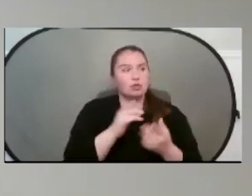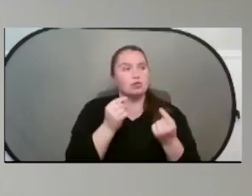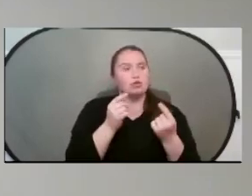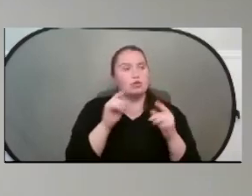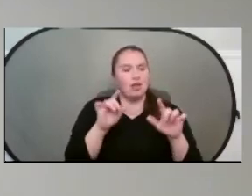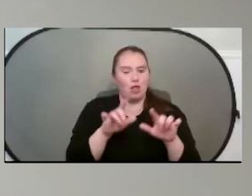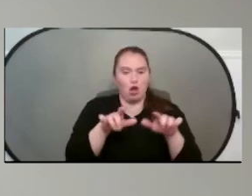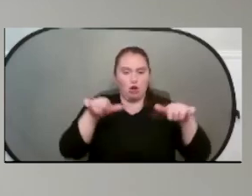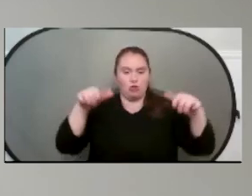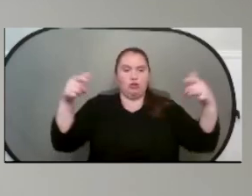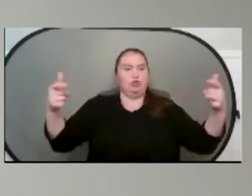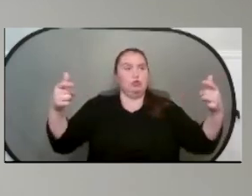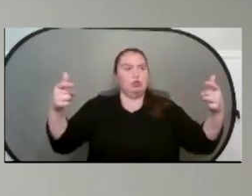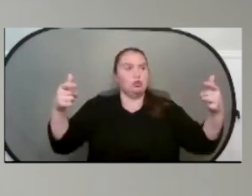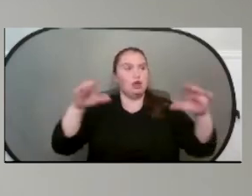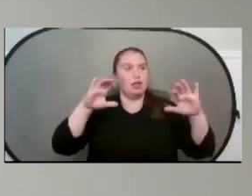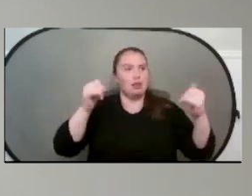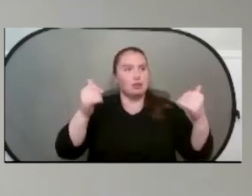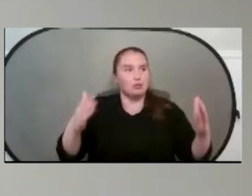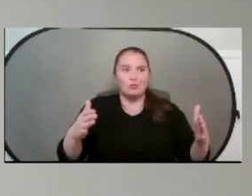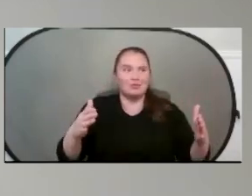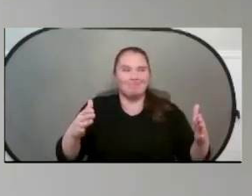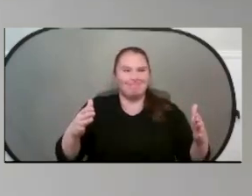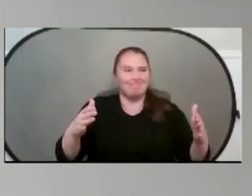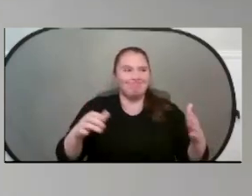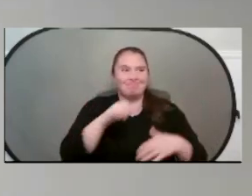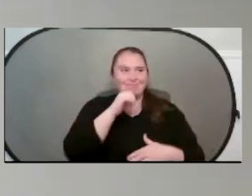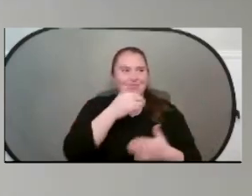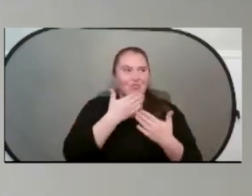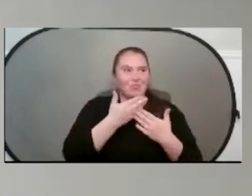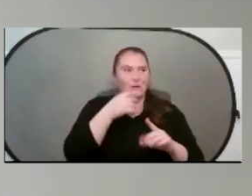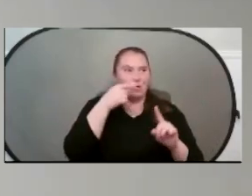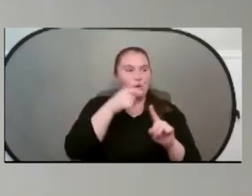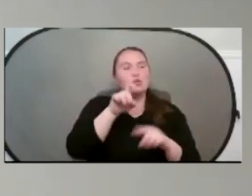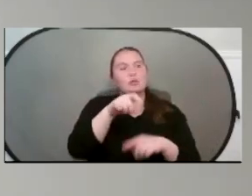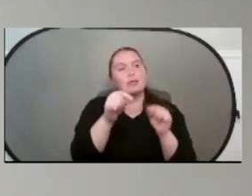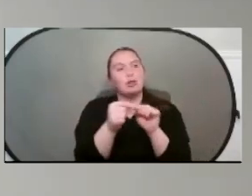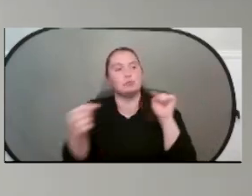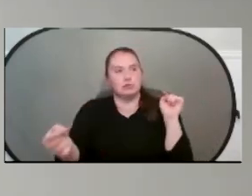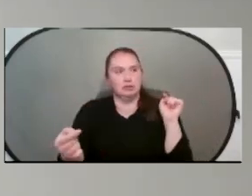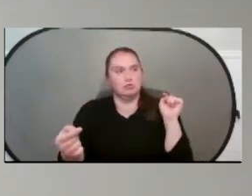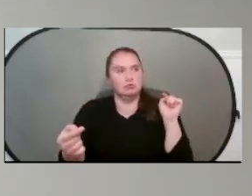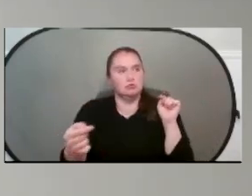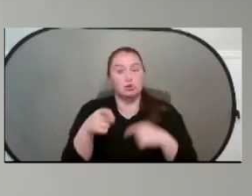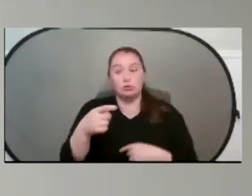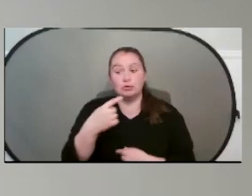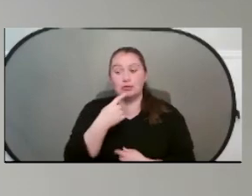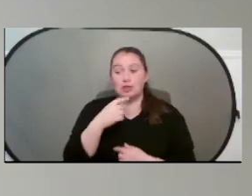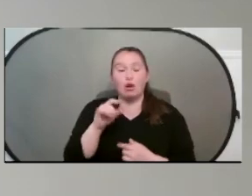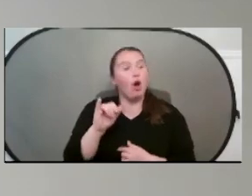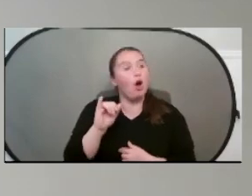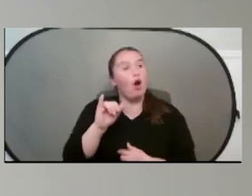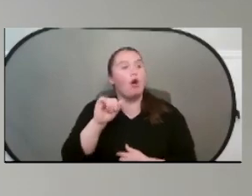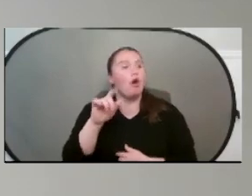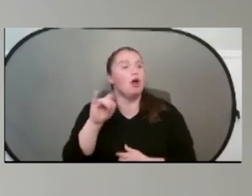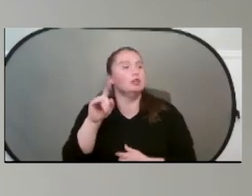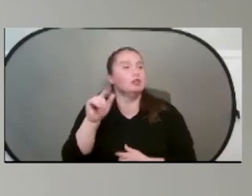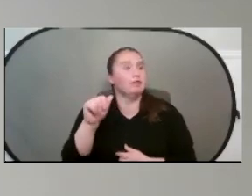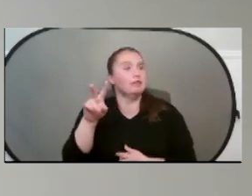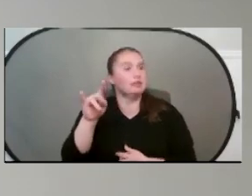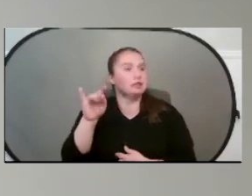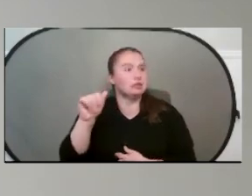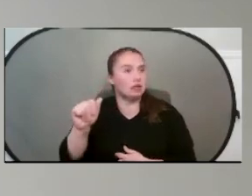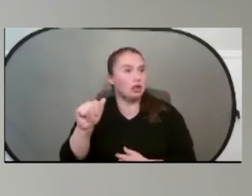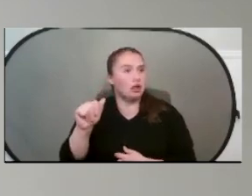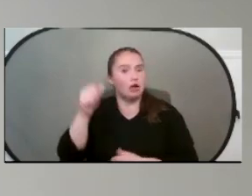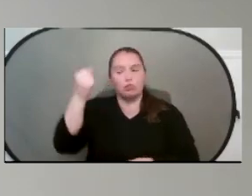the, the way to go. It's the opposite. And so when you're saying, let's close down AltaVista and